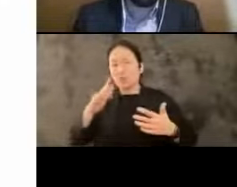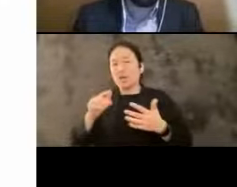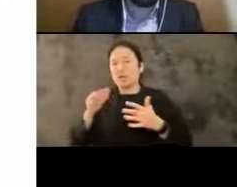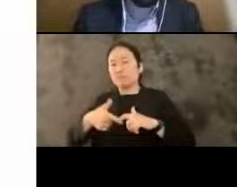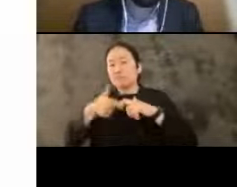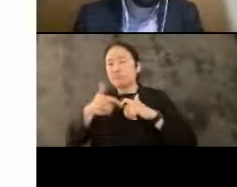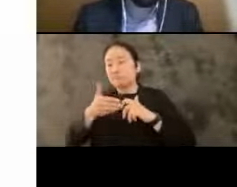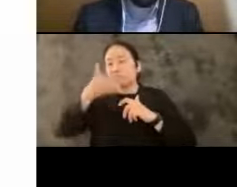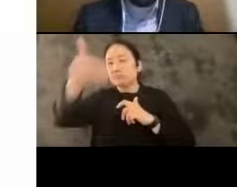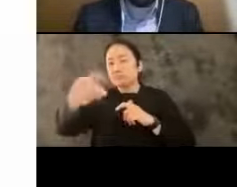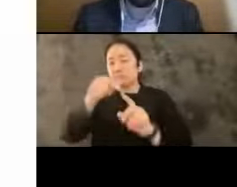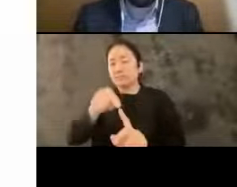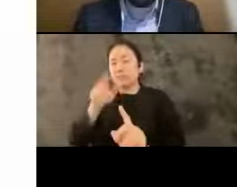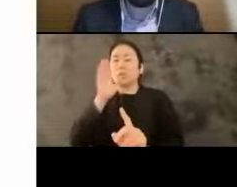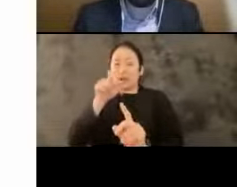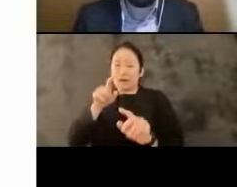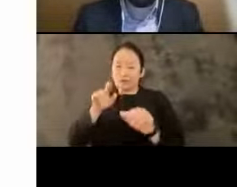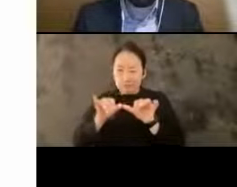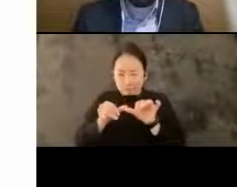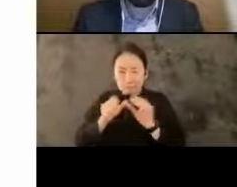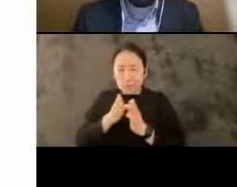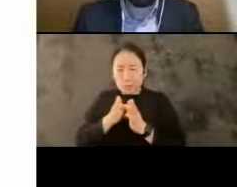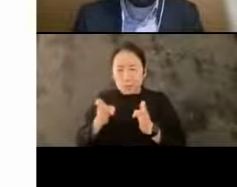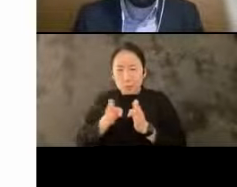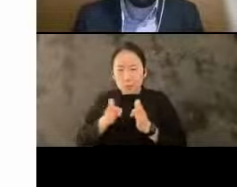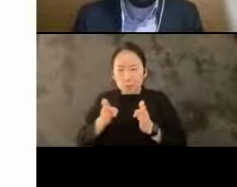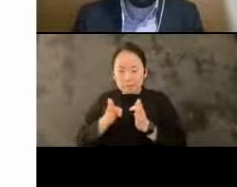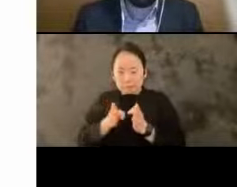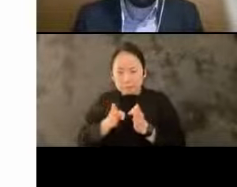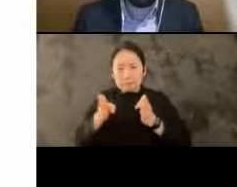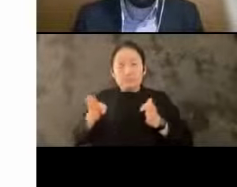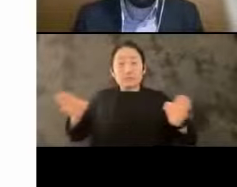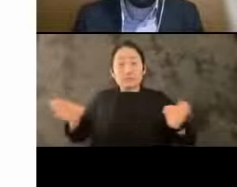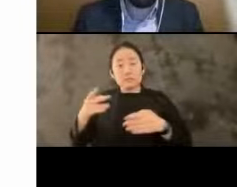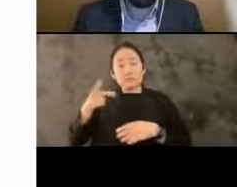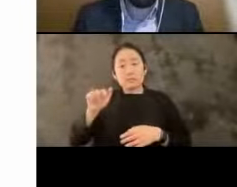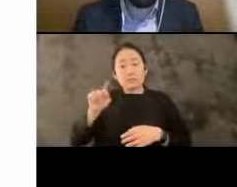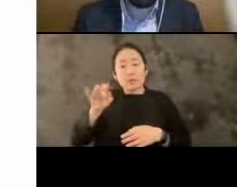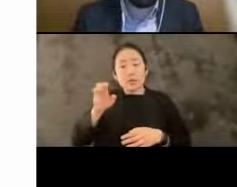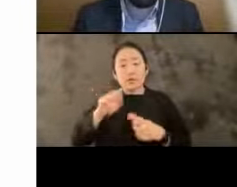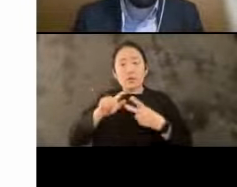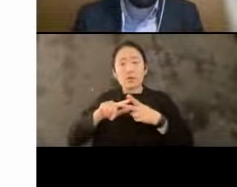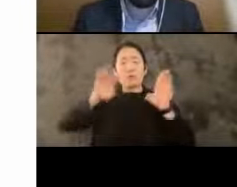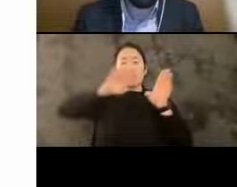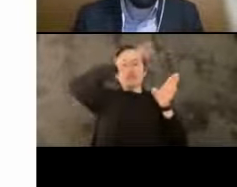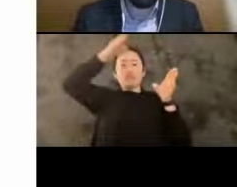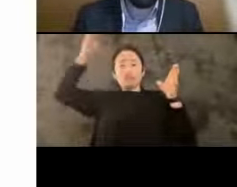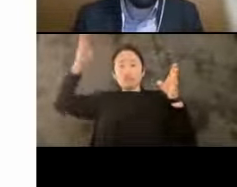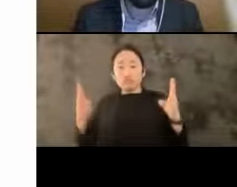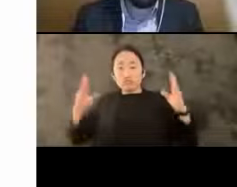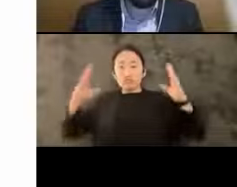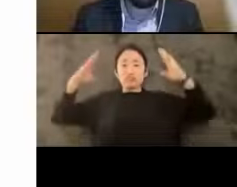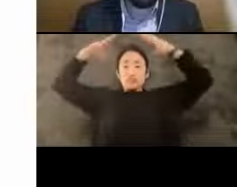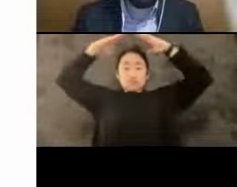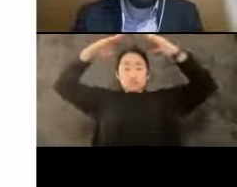be looked at is what is the width there, how much width is needed for the actual, you know, the platform, the shelter, and then making sure there's enough space for people